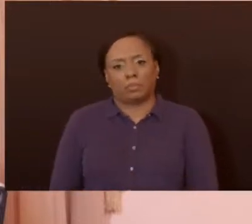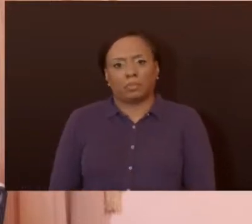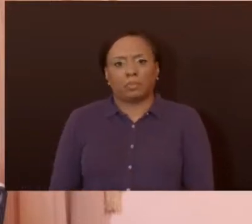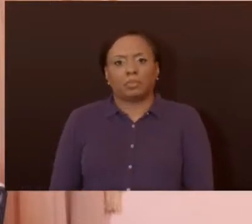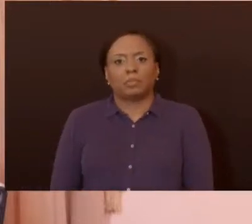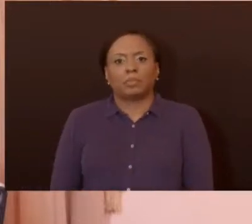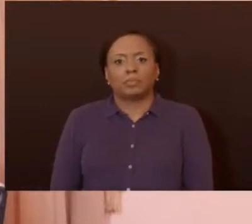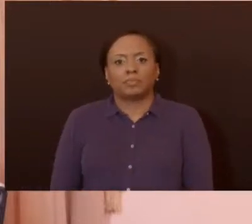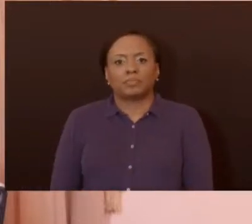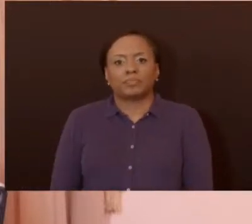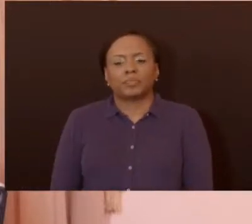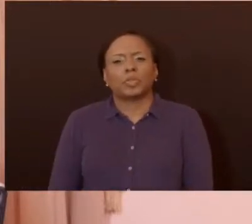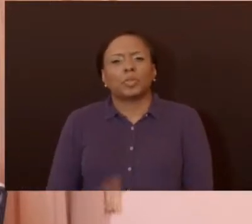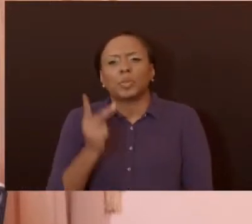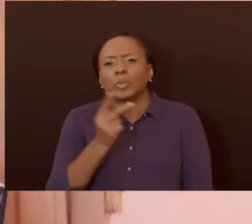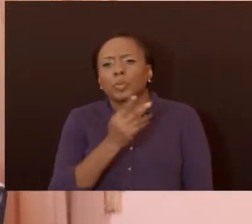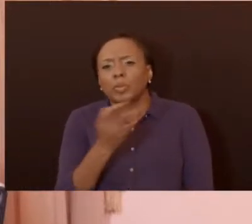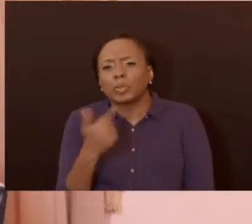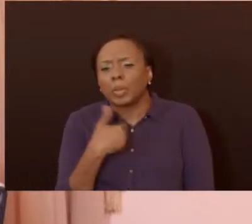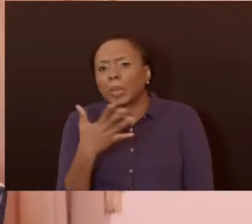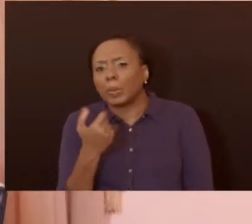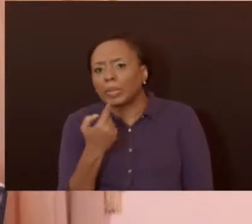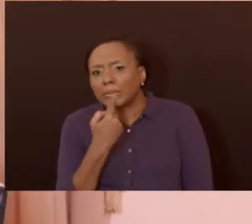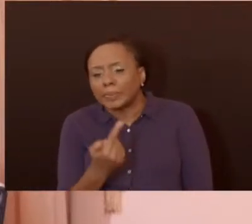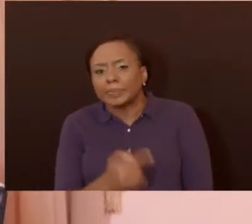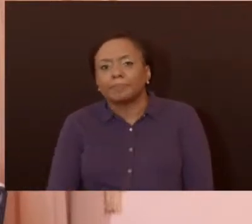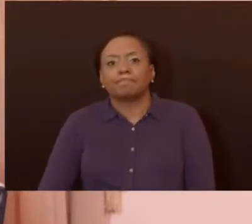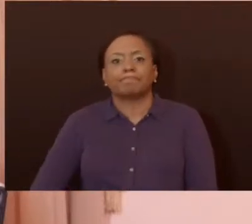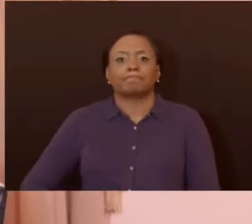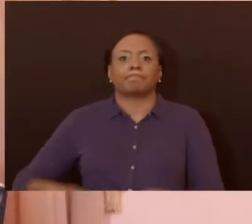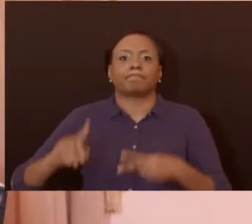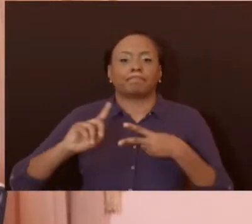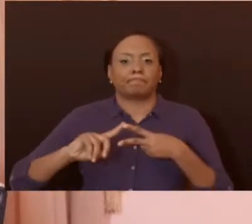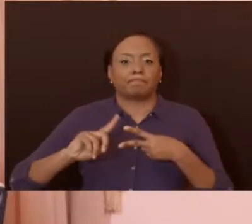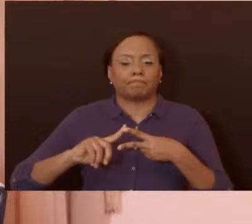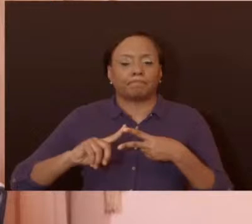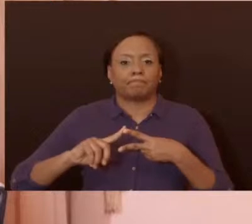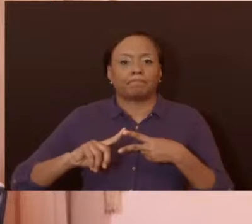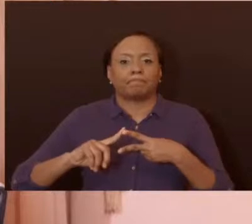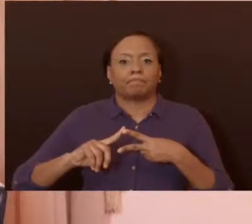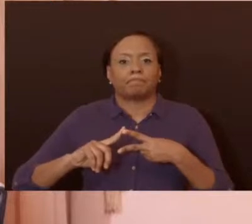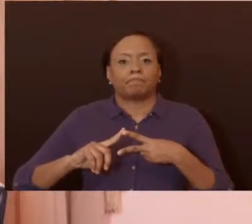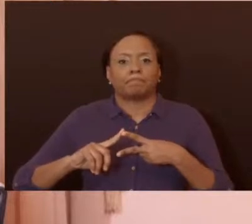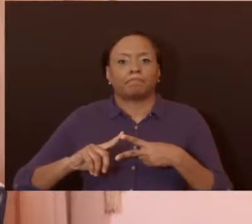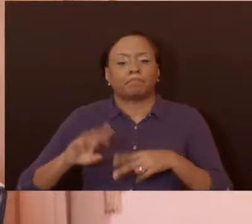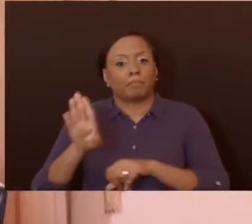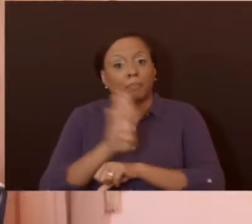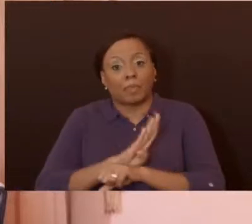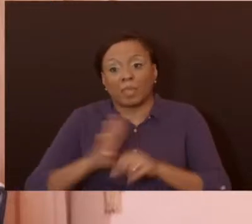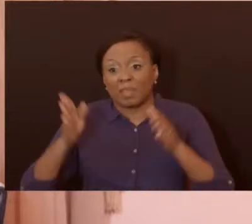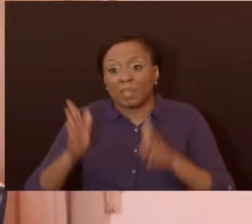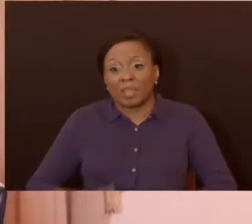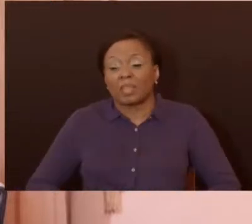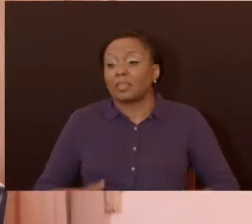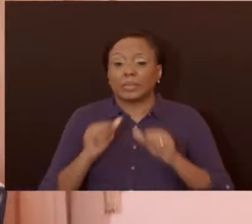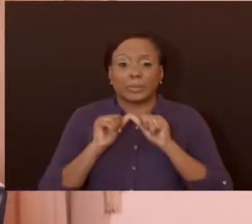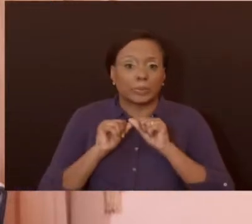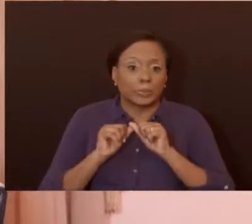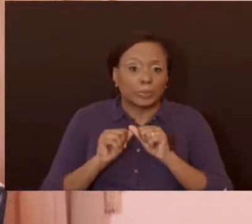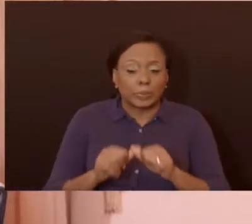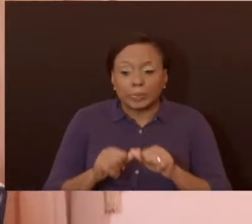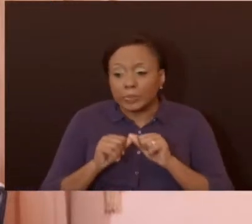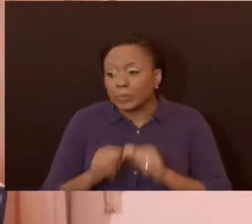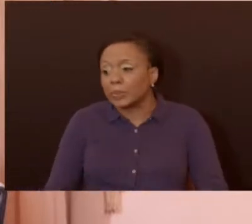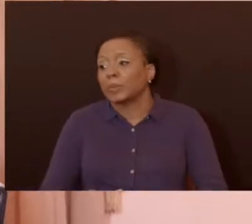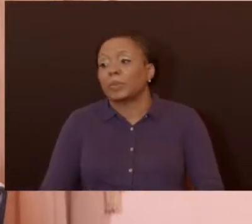to reinforce would be that Barbadians are continuing to be scofflaws when it comes to the